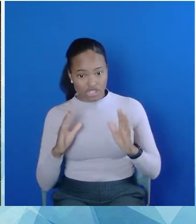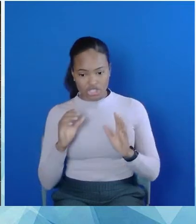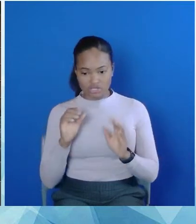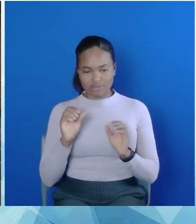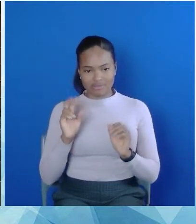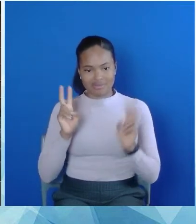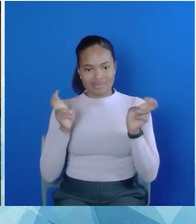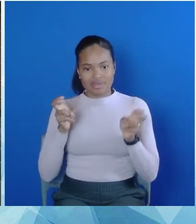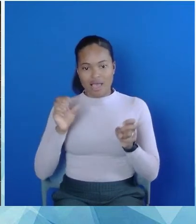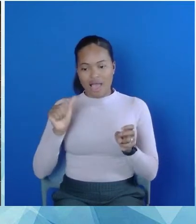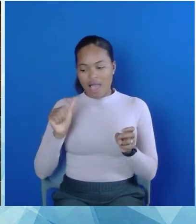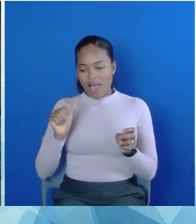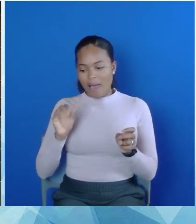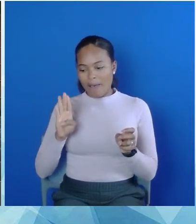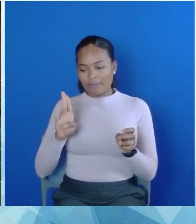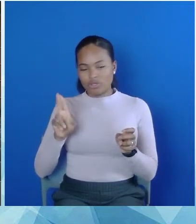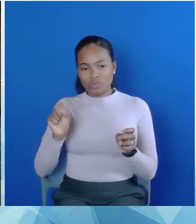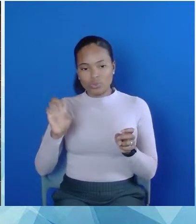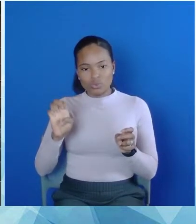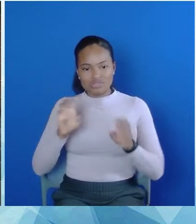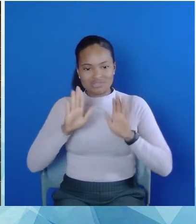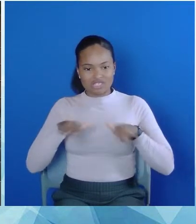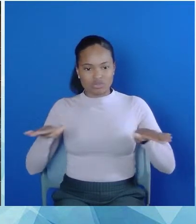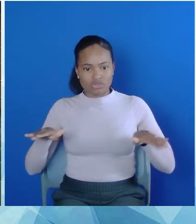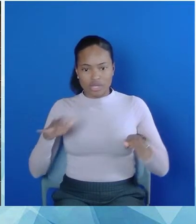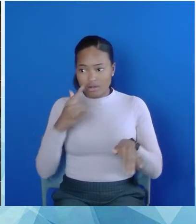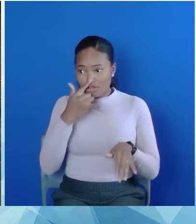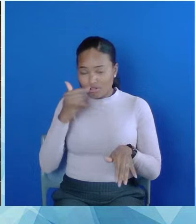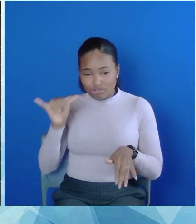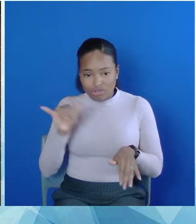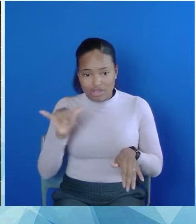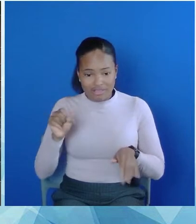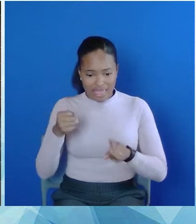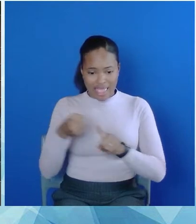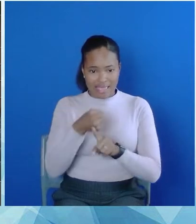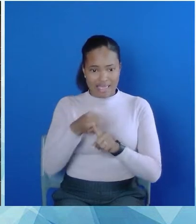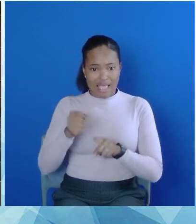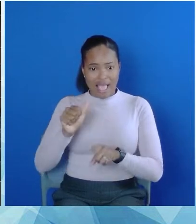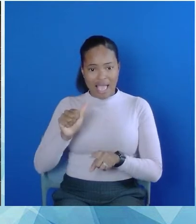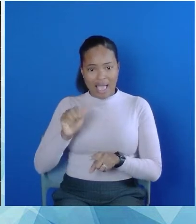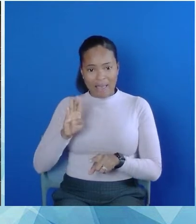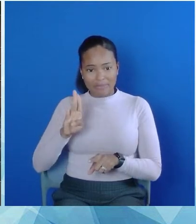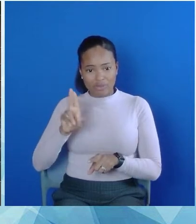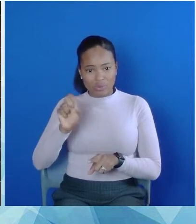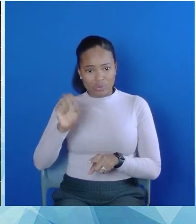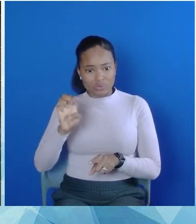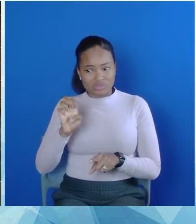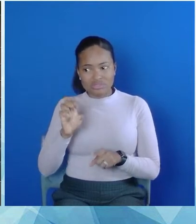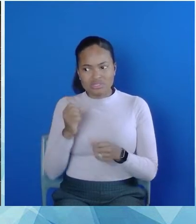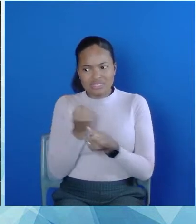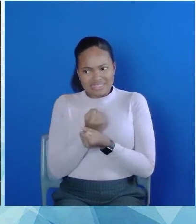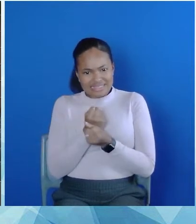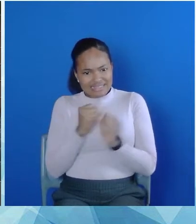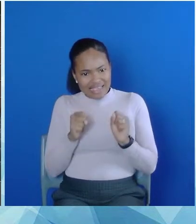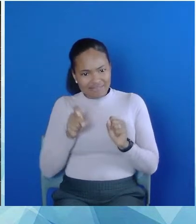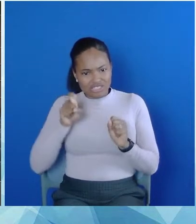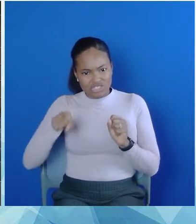abuse. The safety of our children, it should be priority.